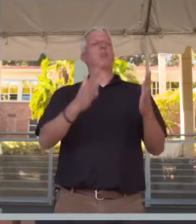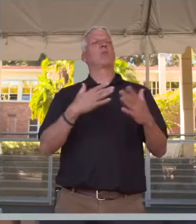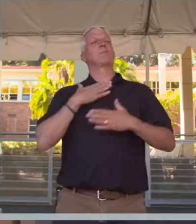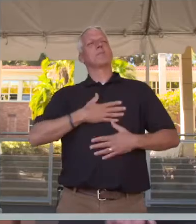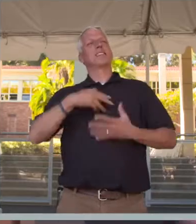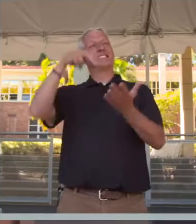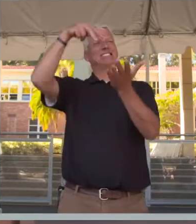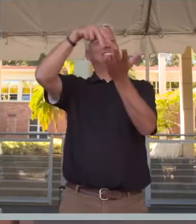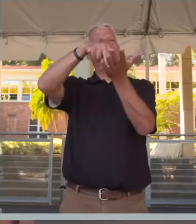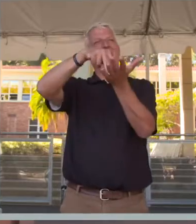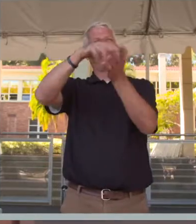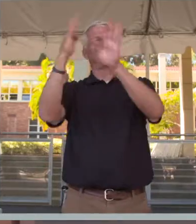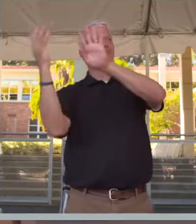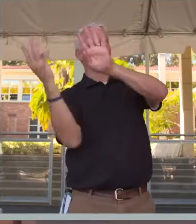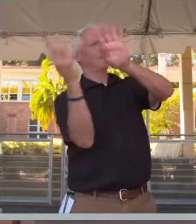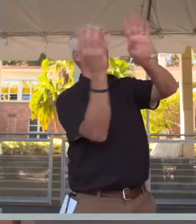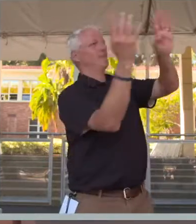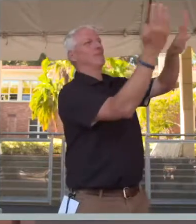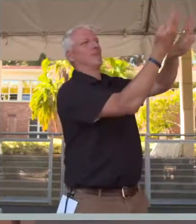to the stage?